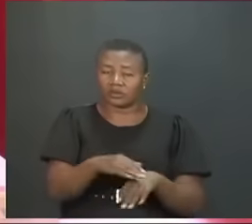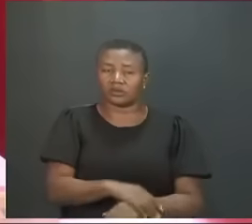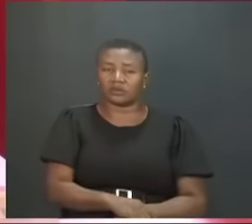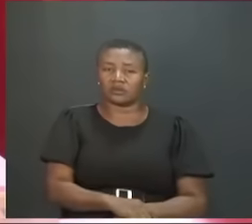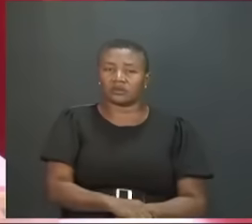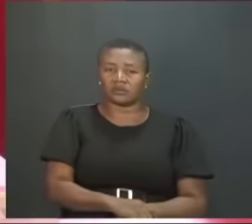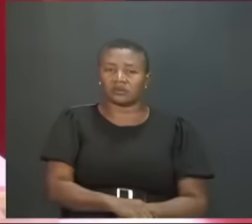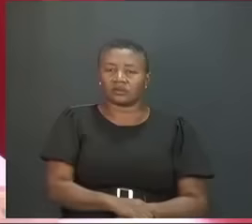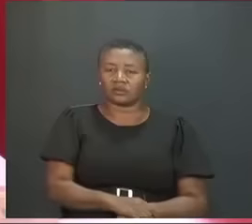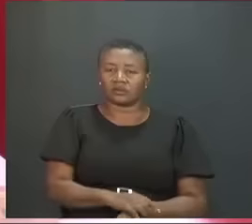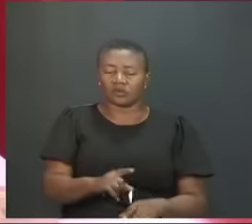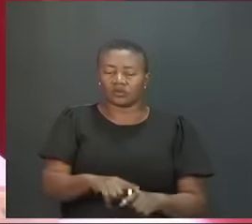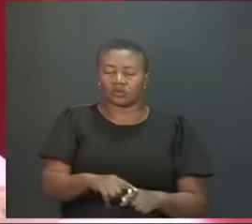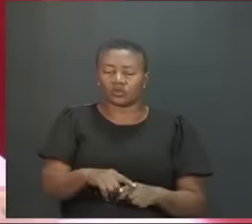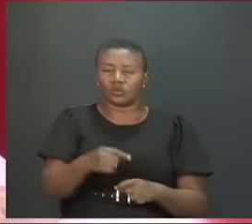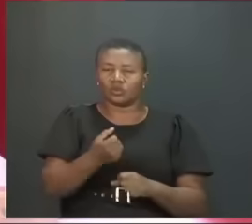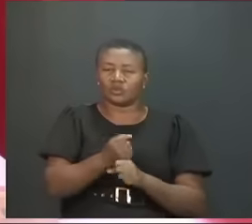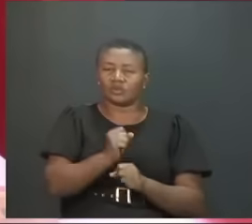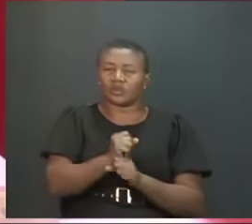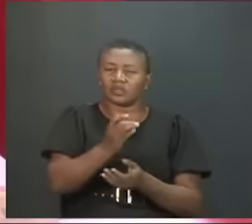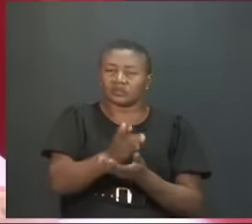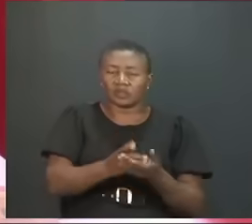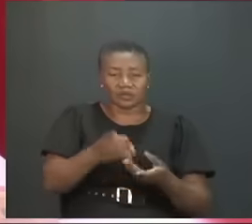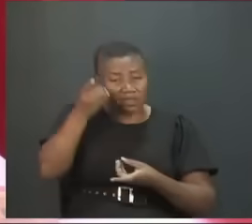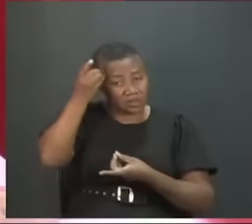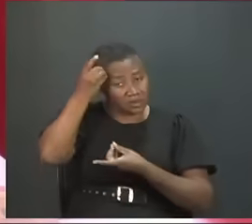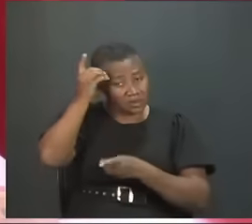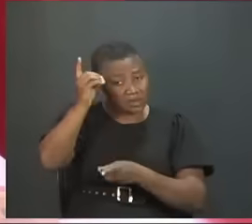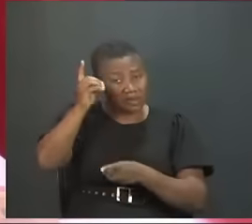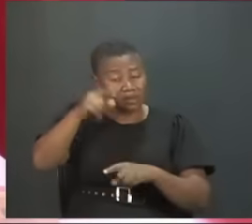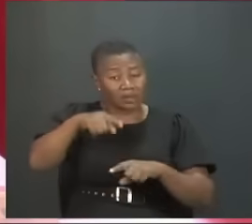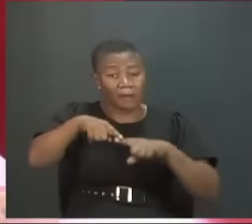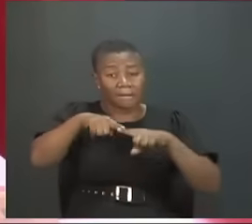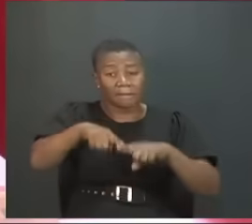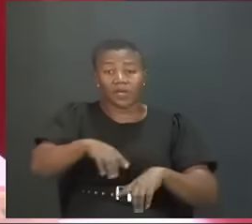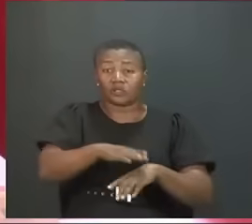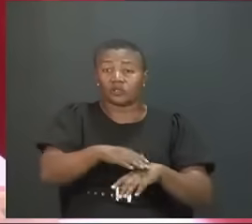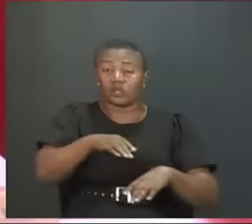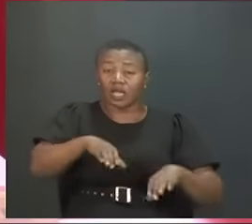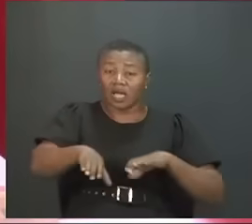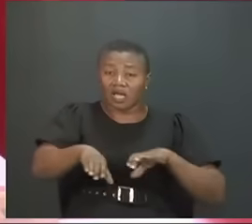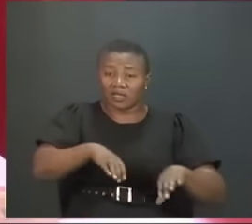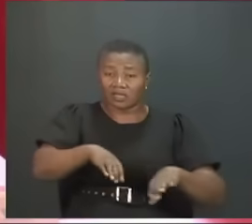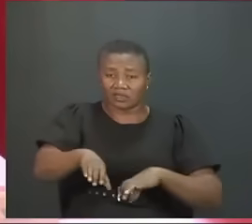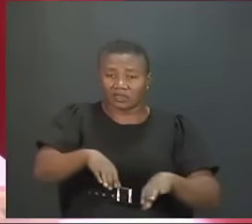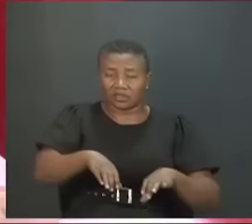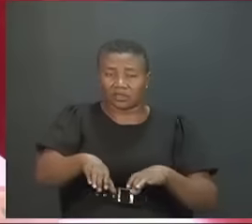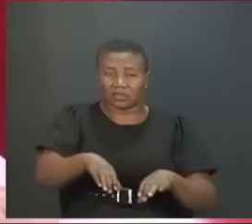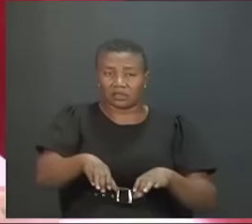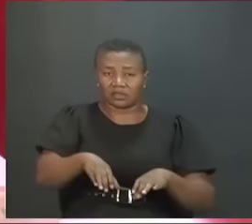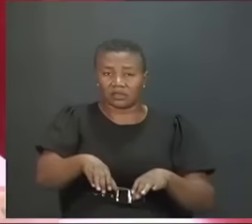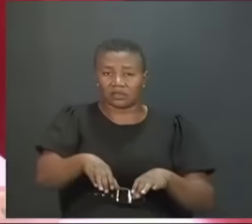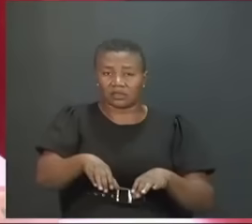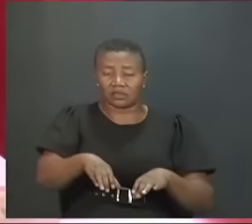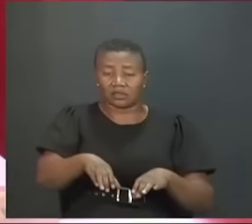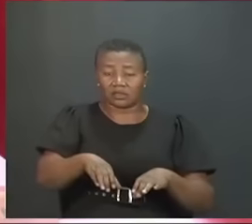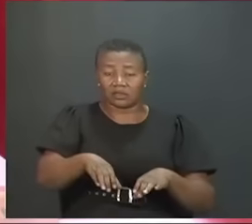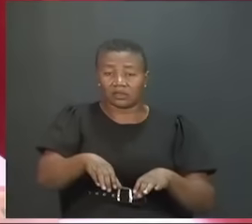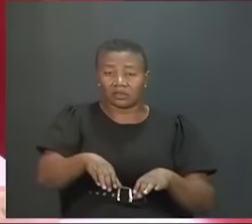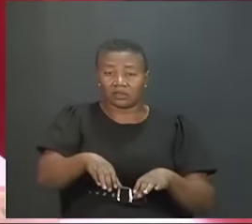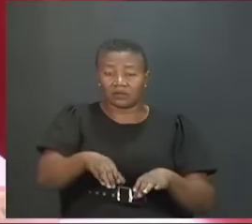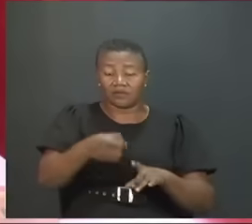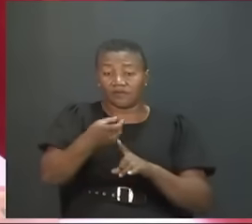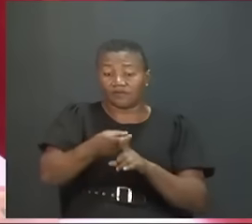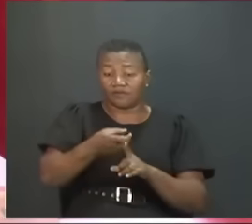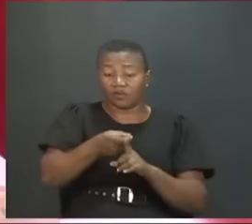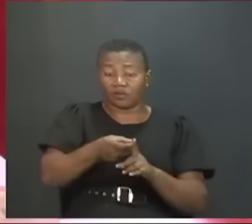to take some decisions regarding the action of the Chief of Staff.